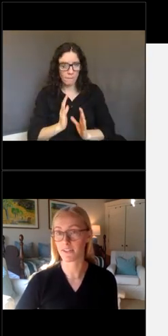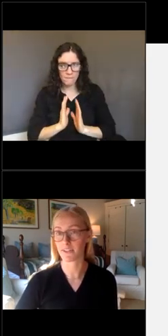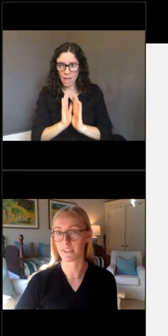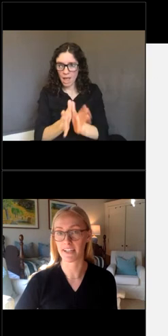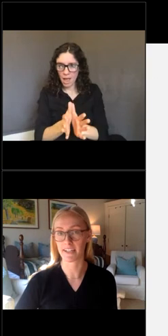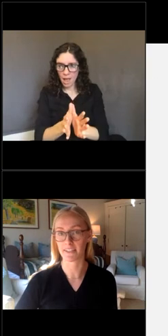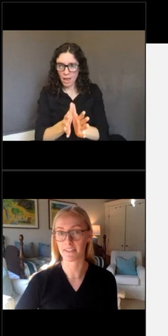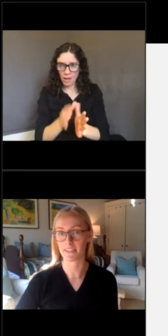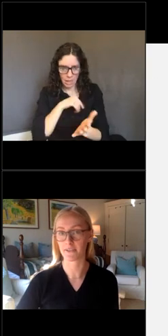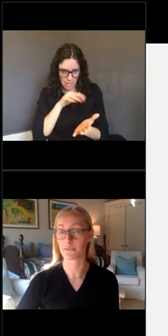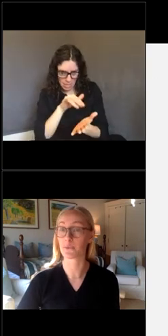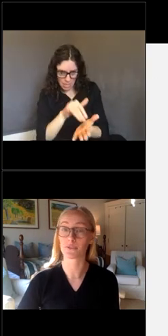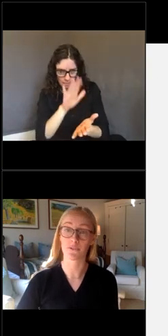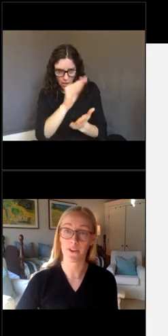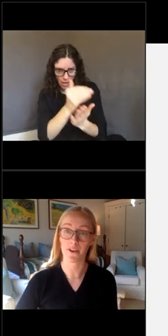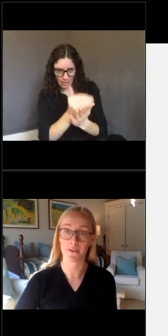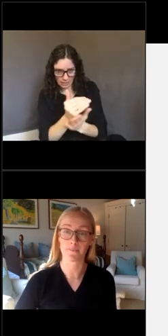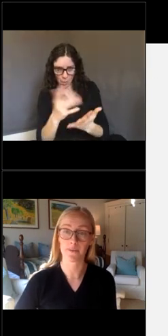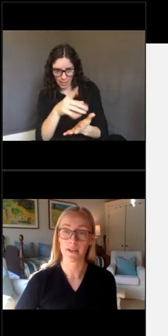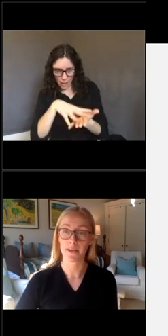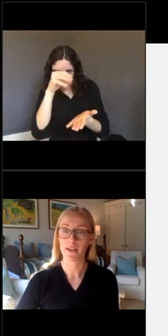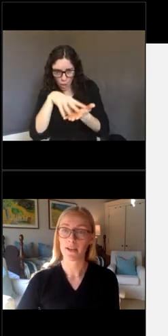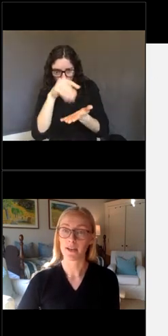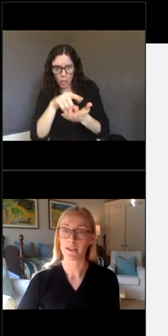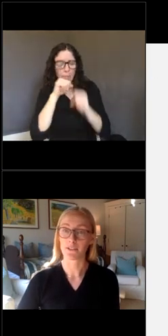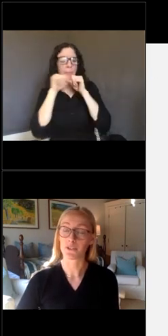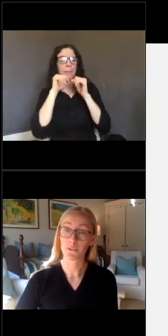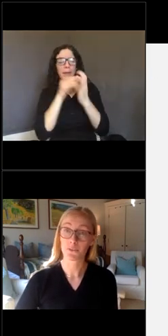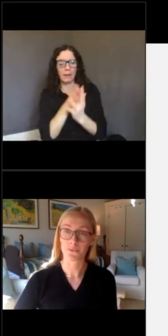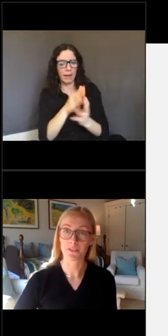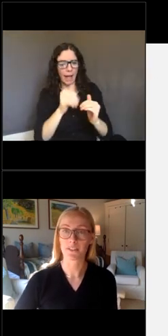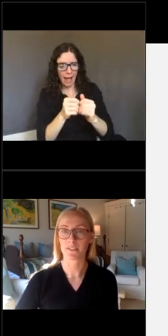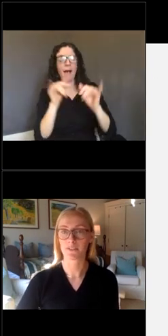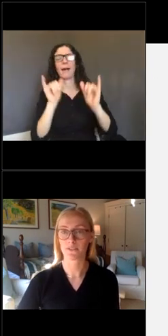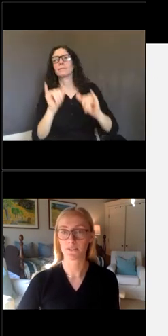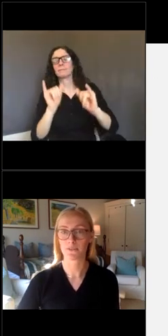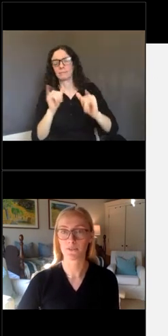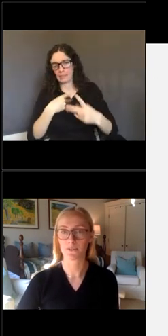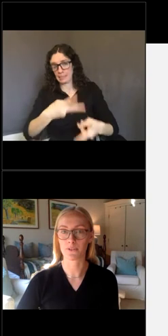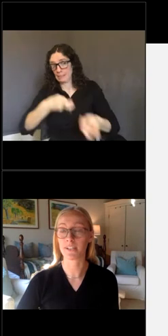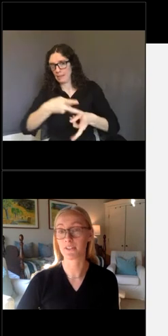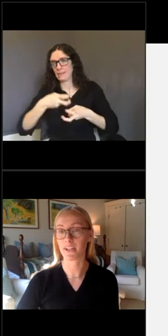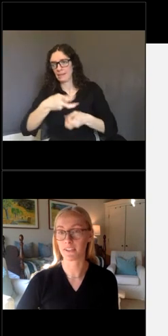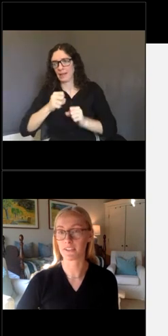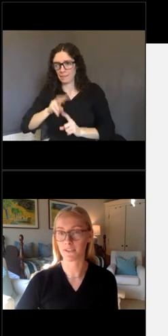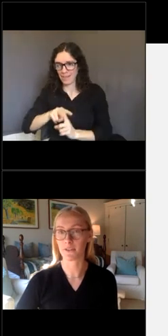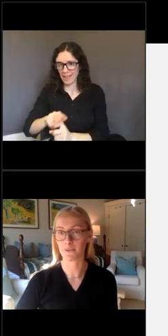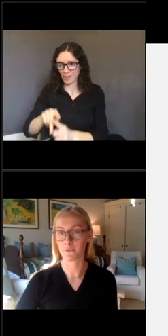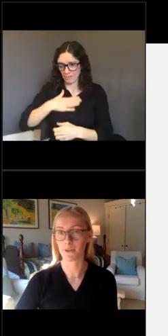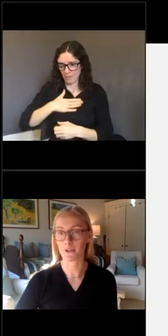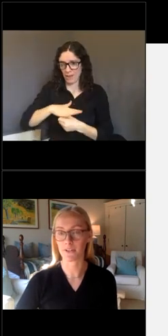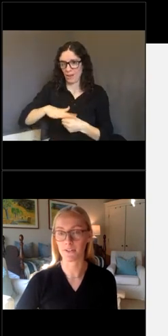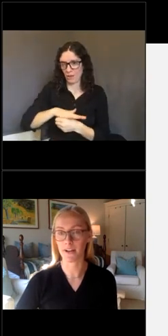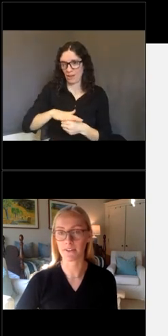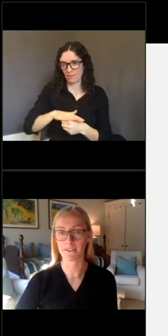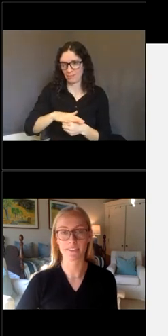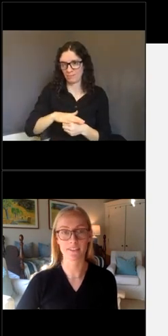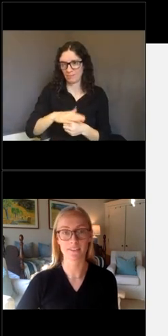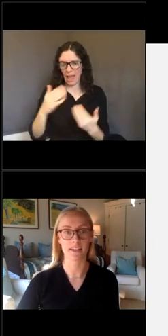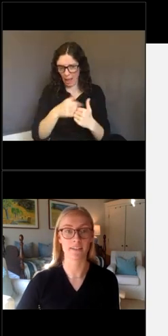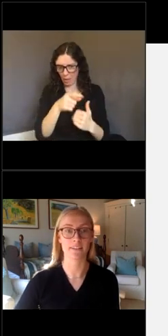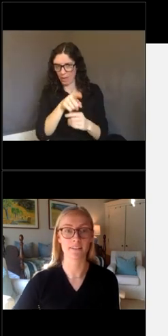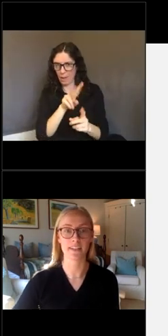lessons learned and the rules of thumb used to integrate into your own work on the